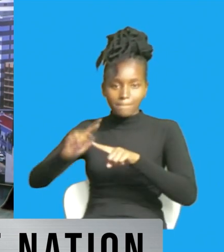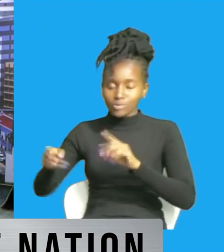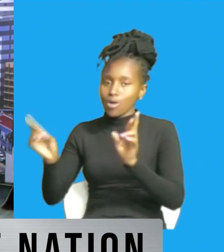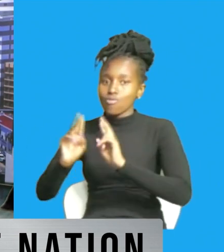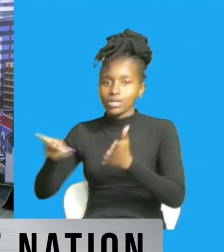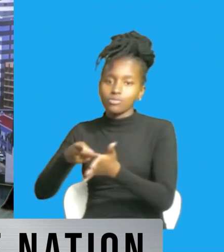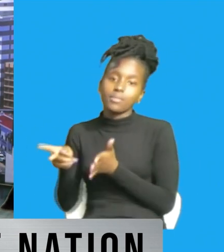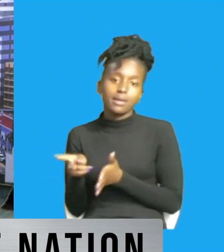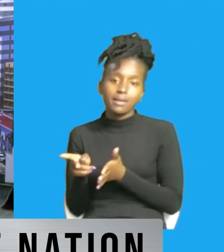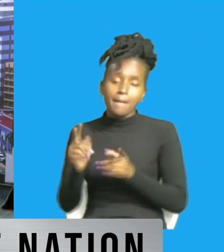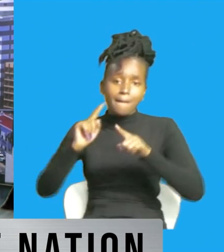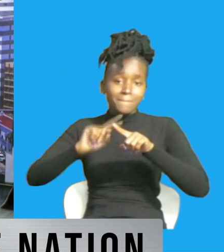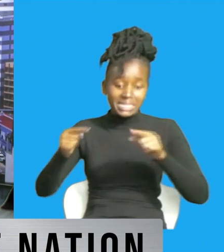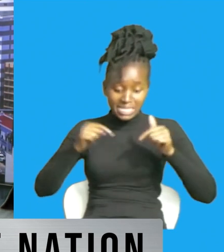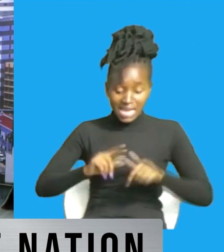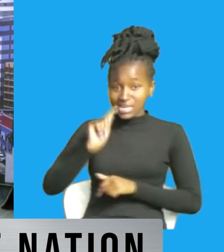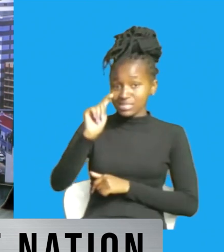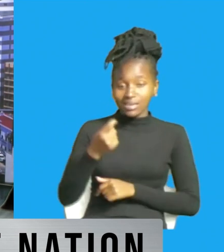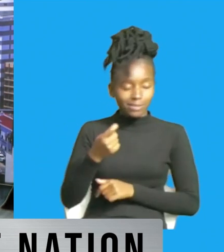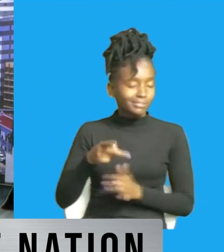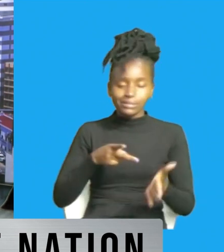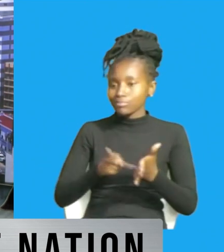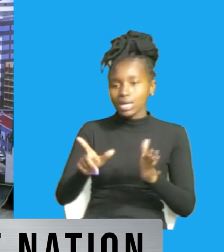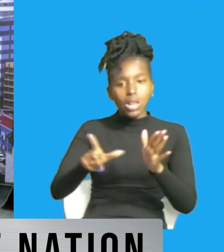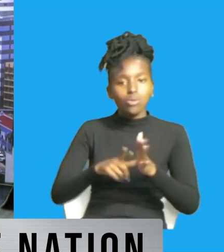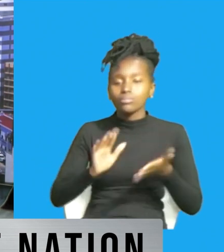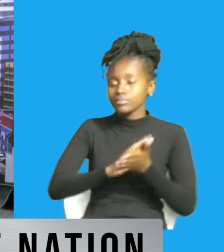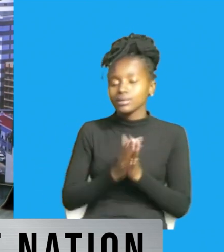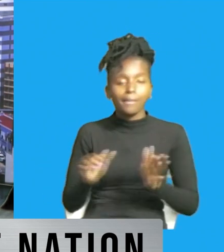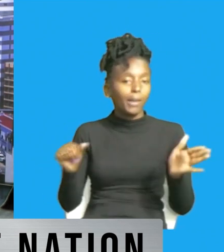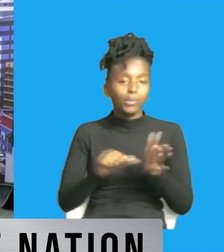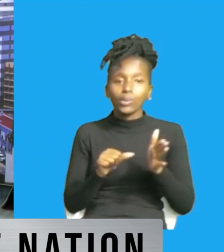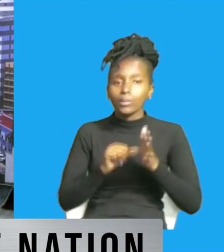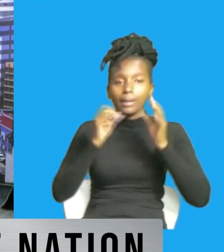yetu inakuwa ni kama kulipa itakuwa shida because we are taking a lot of money to pay that debt.